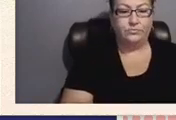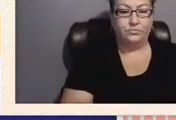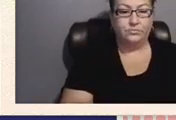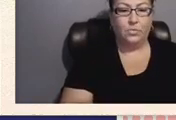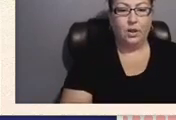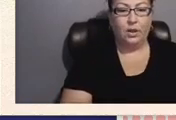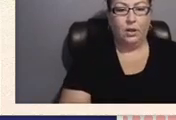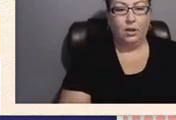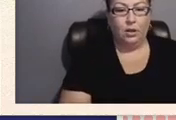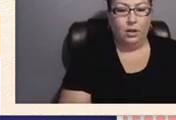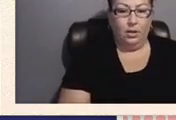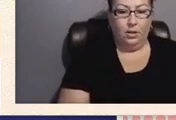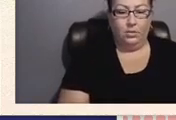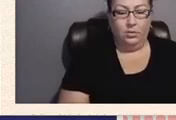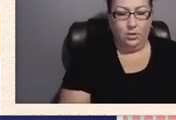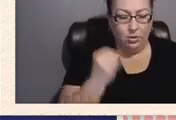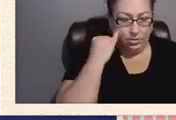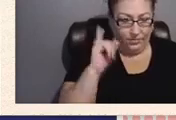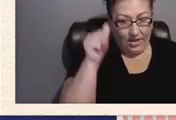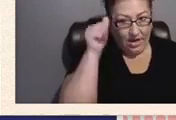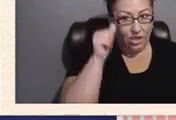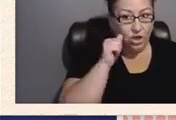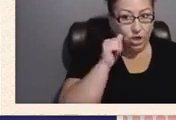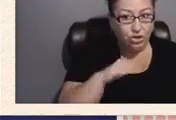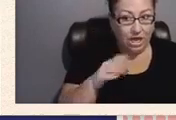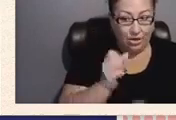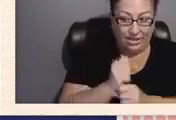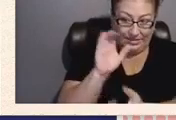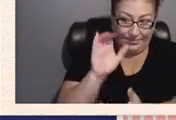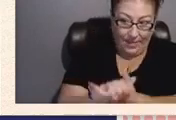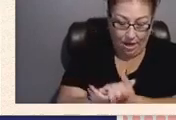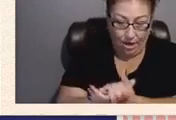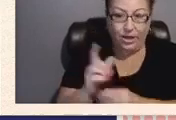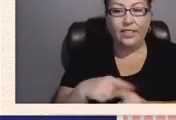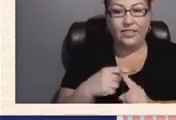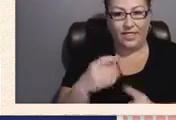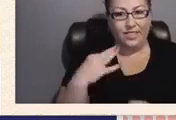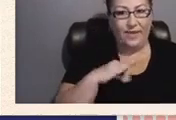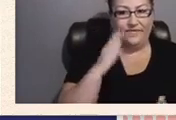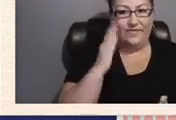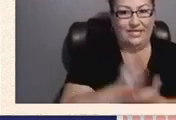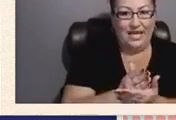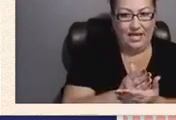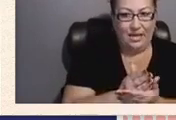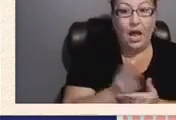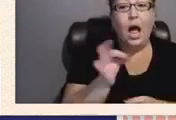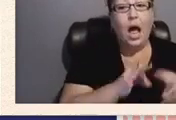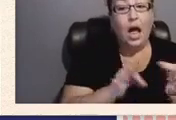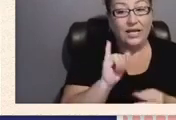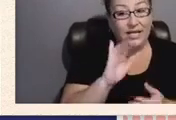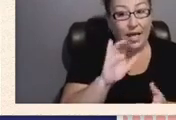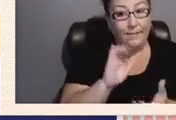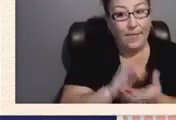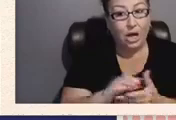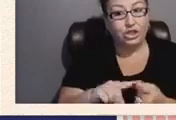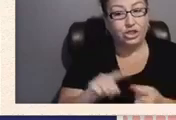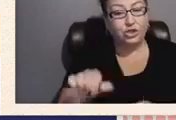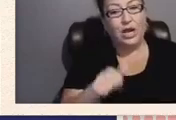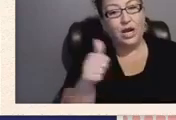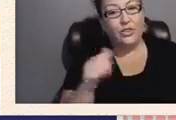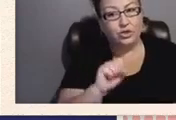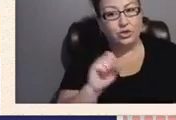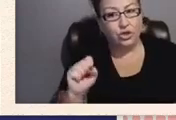So if that adult child gets married, the benefits end unless the marriage is to another Social Security beneficiary.